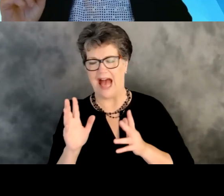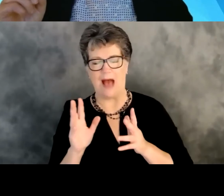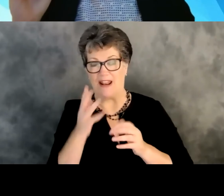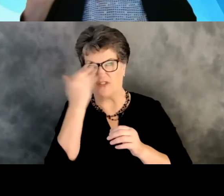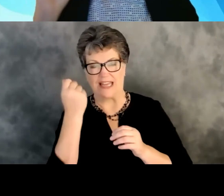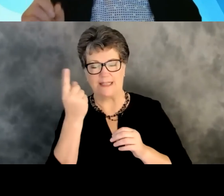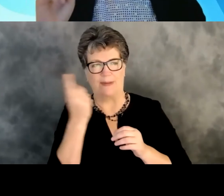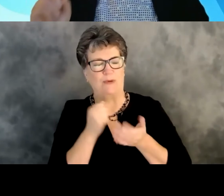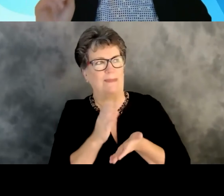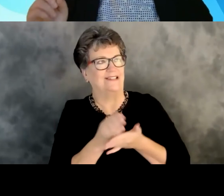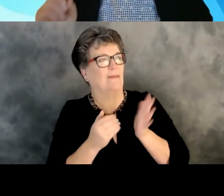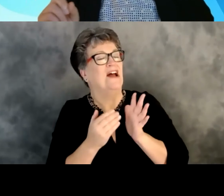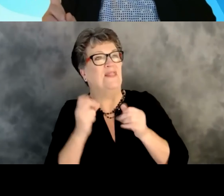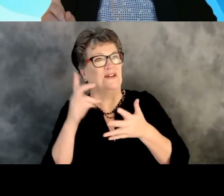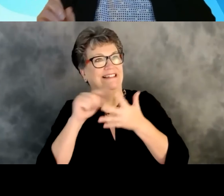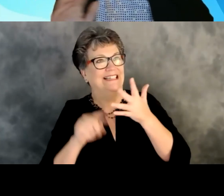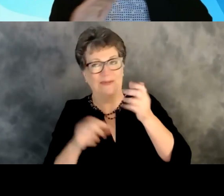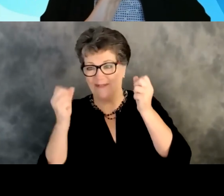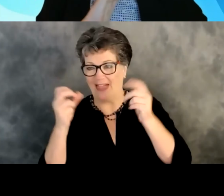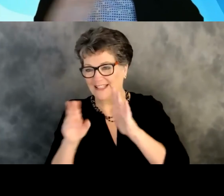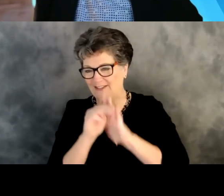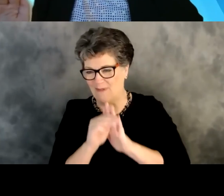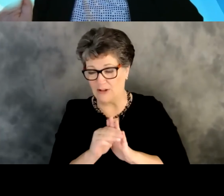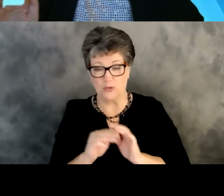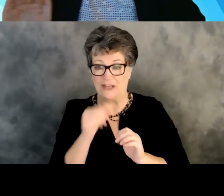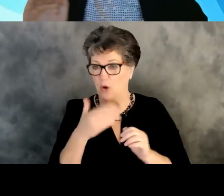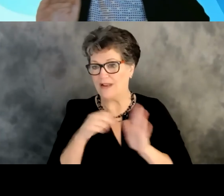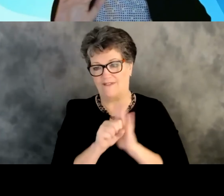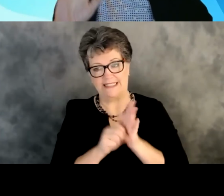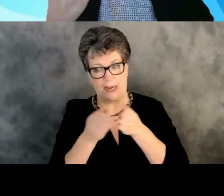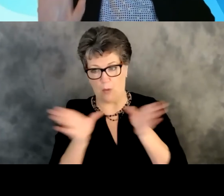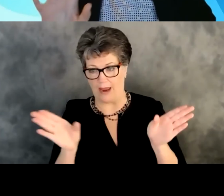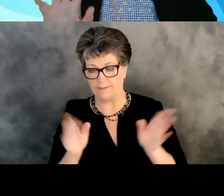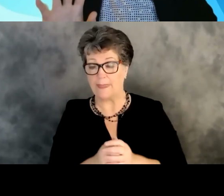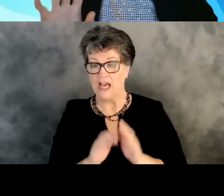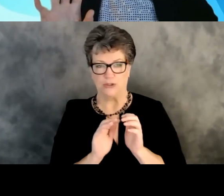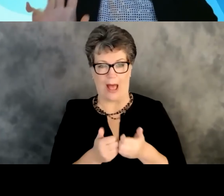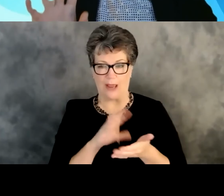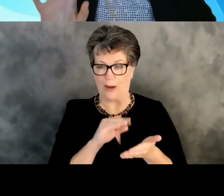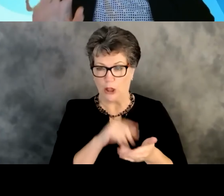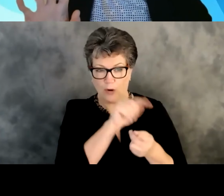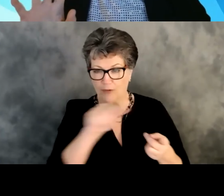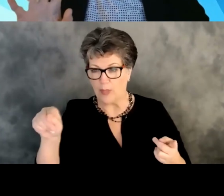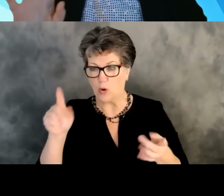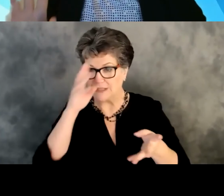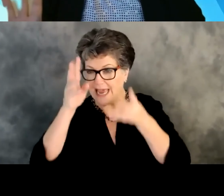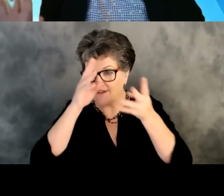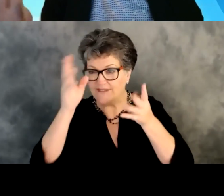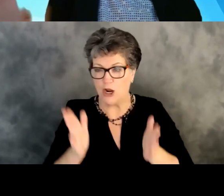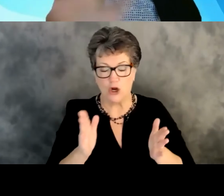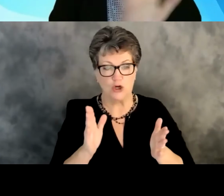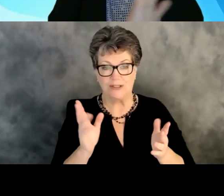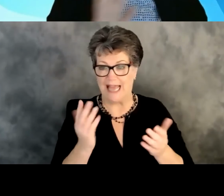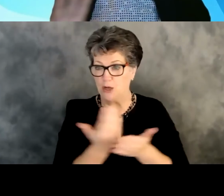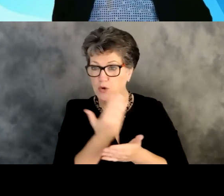going to stop. We have lots of models. We don't have it statewide. And so how can we learn from those innovators and pioneers and